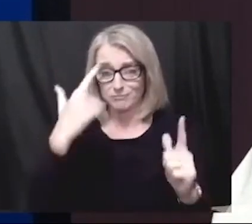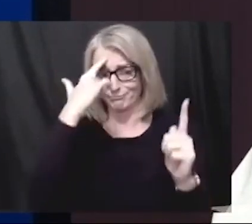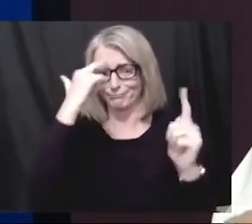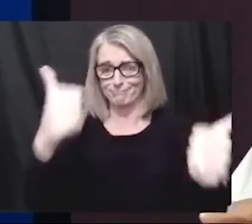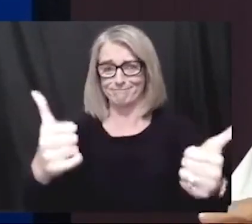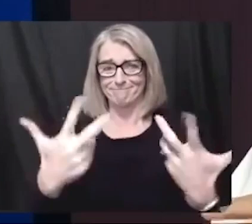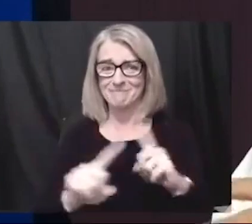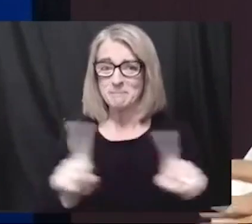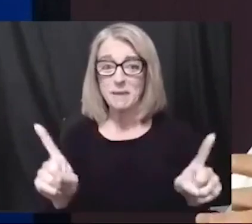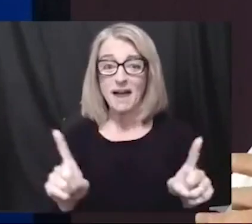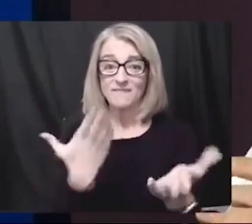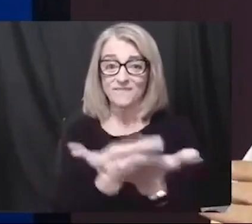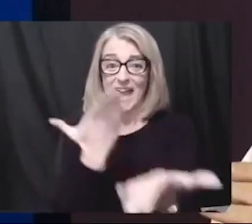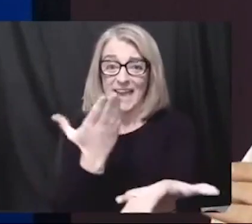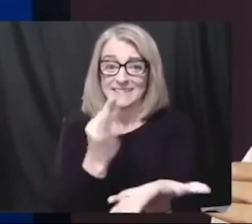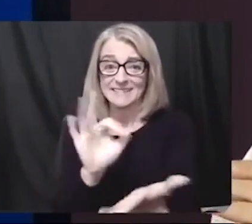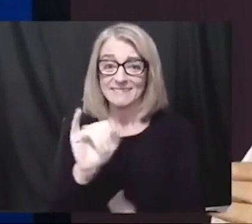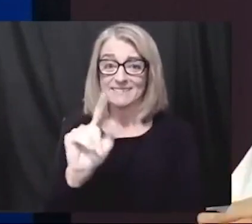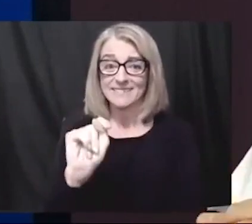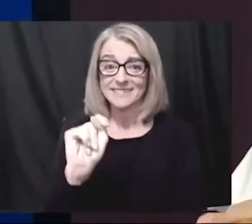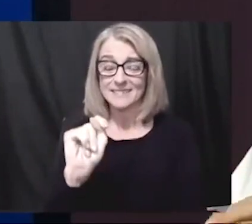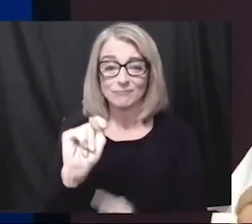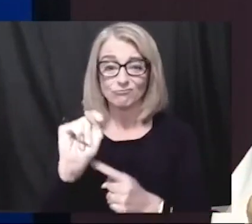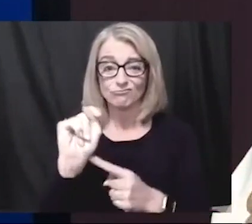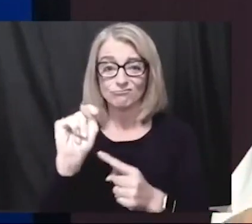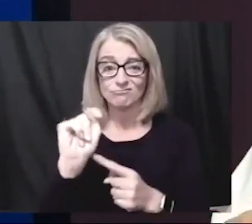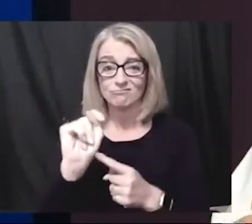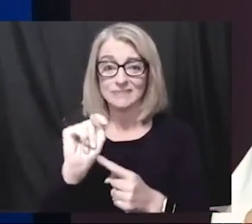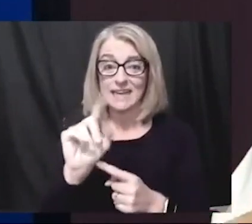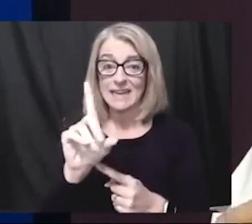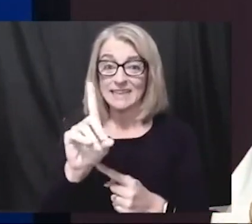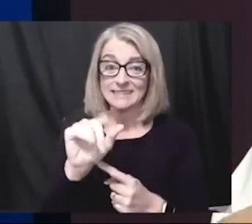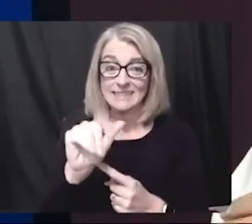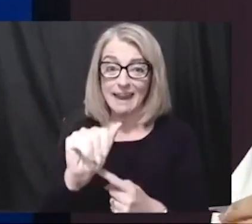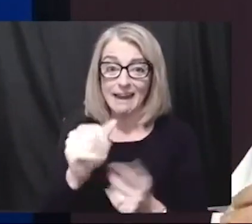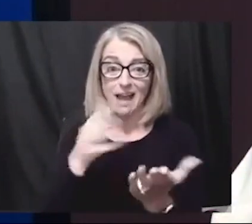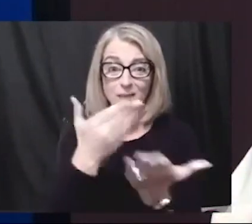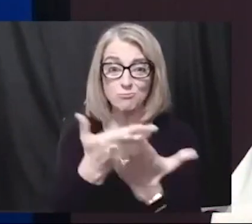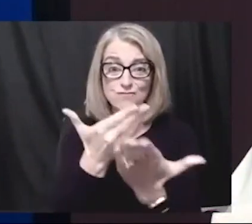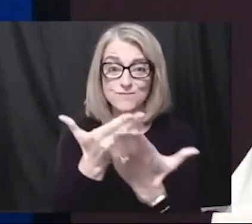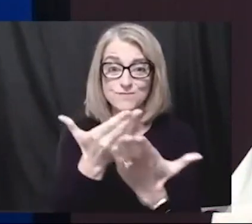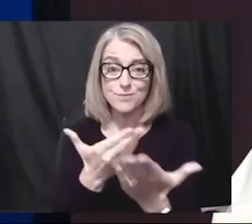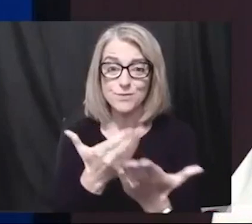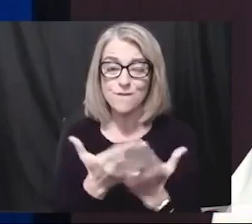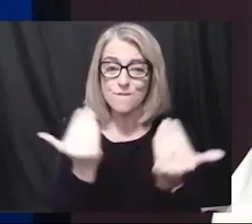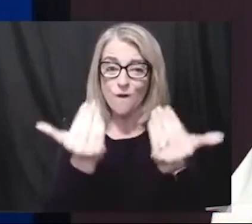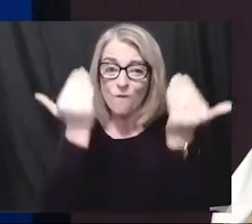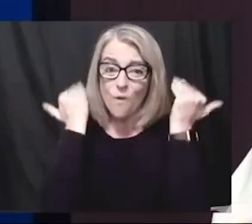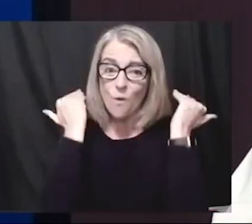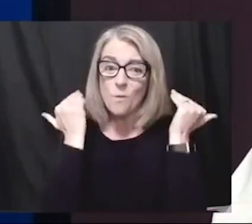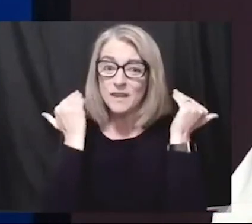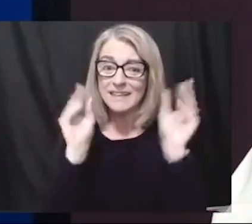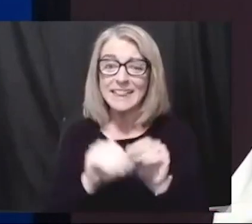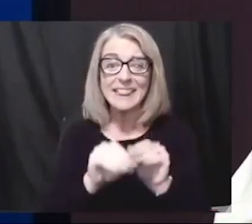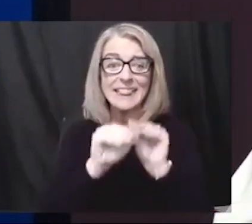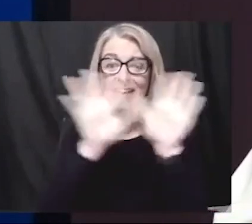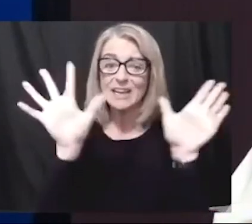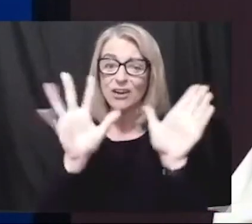facts are the facts, and the data, and if you just look at the information, the data is overwhelmingly clear about this